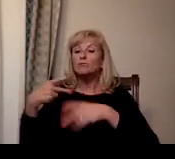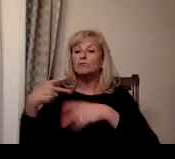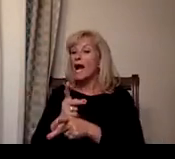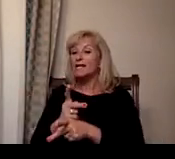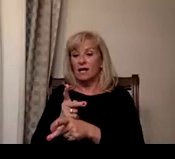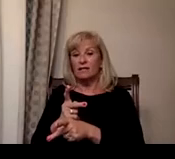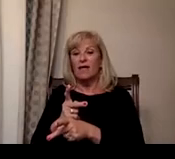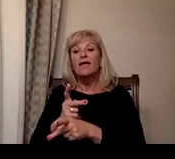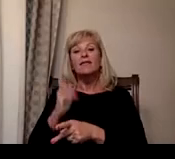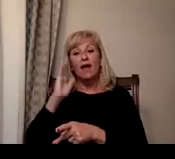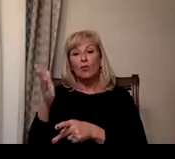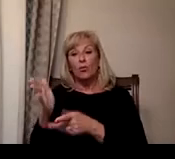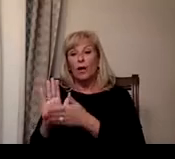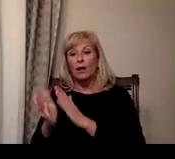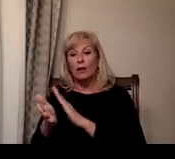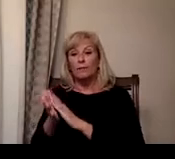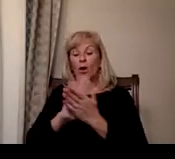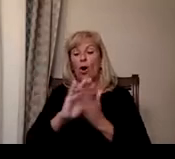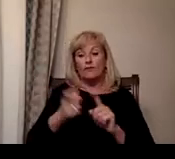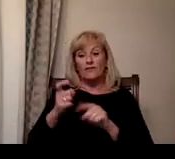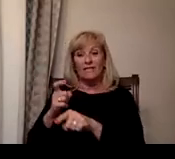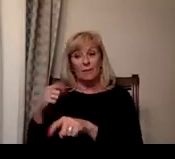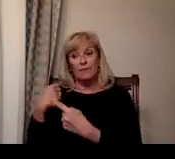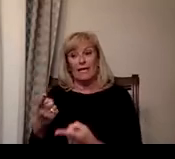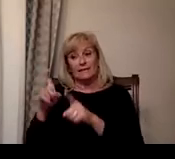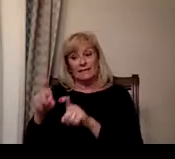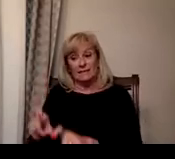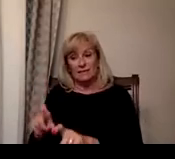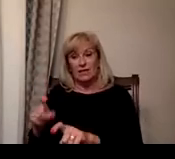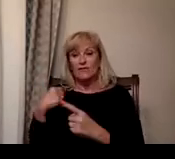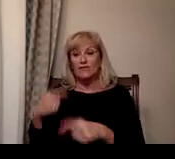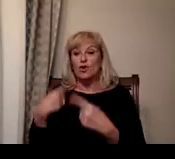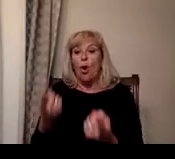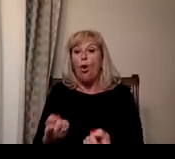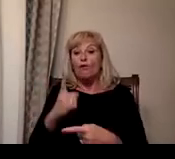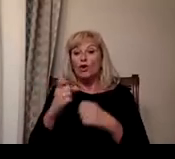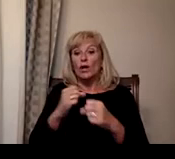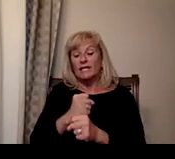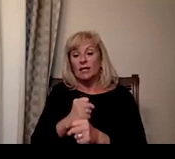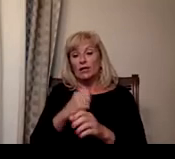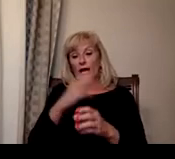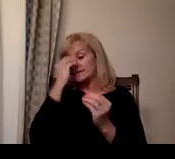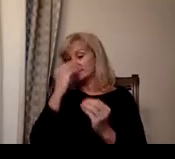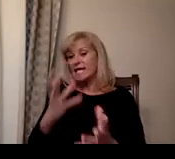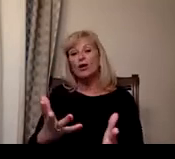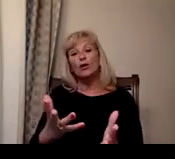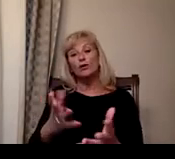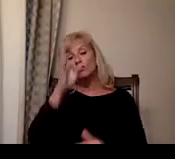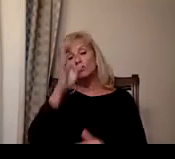product that's going to be our autopilot for over a year. And I can tell you that without a doubt,